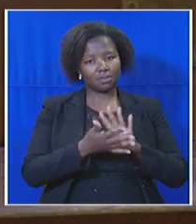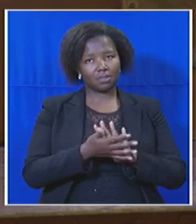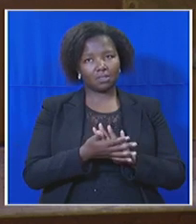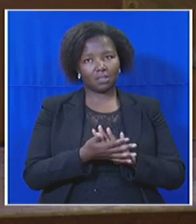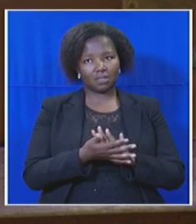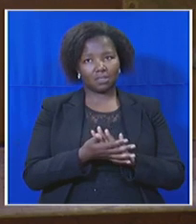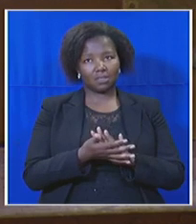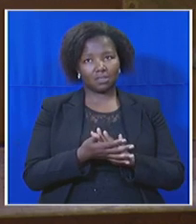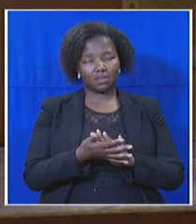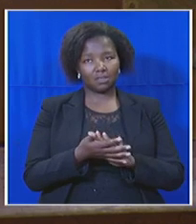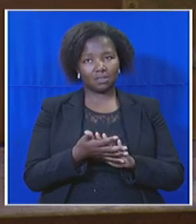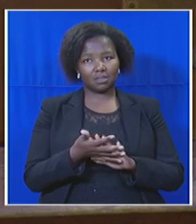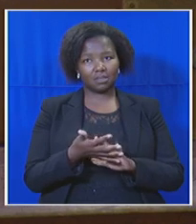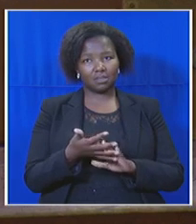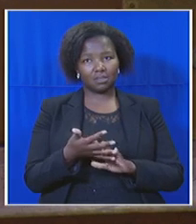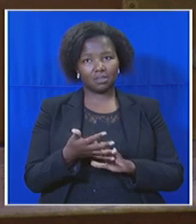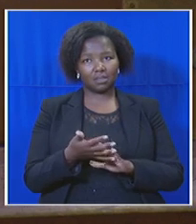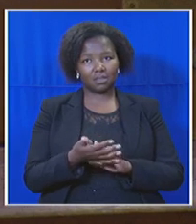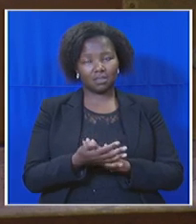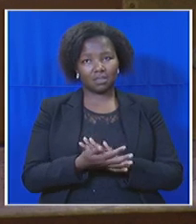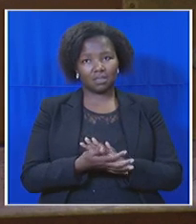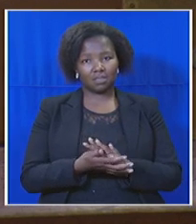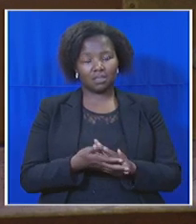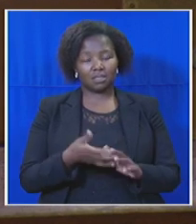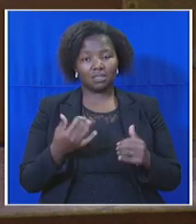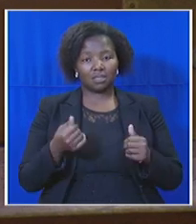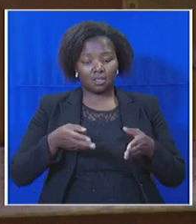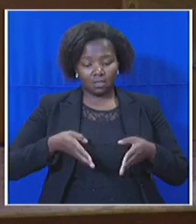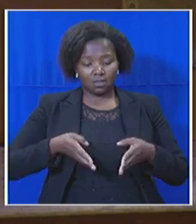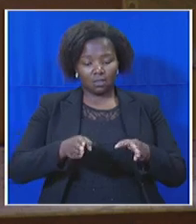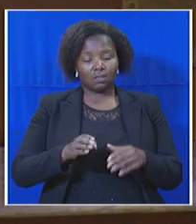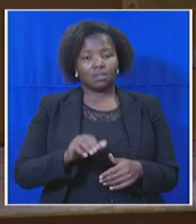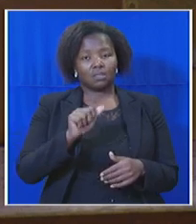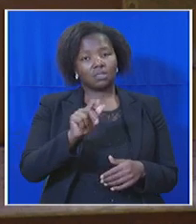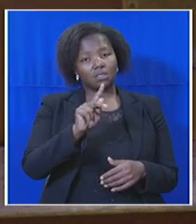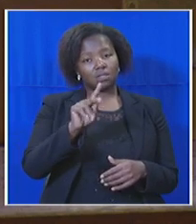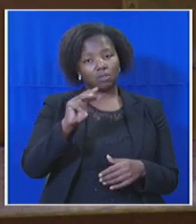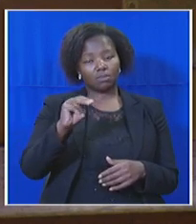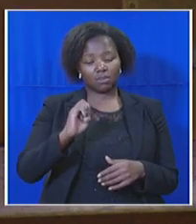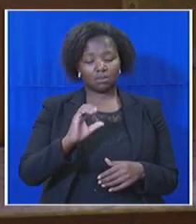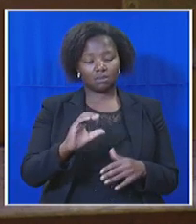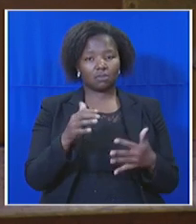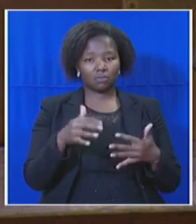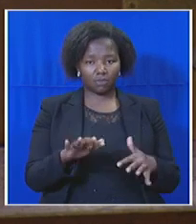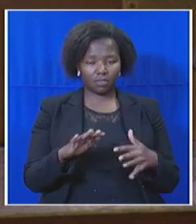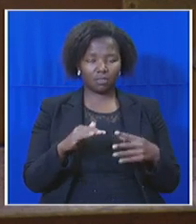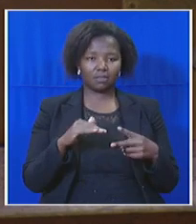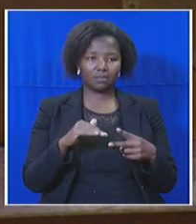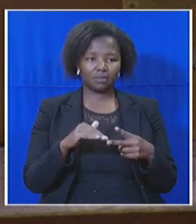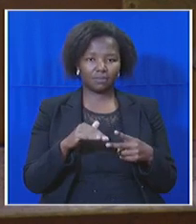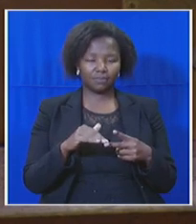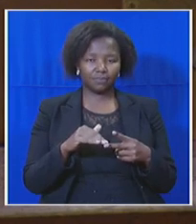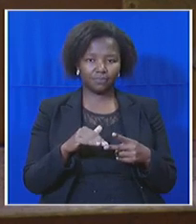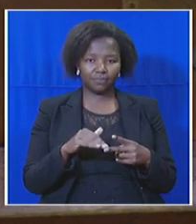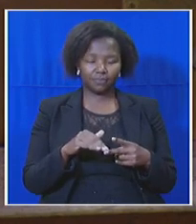Simukela nemgwaqo long 6 km lojikela esabelweni iBosfontein Gambambiso Ward 23